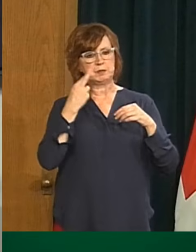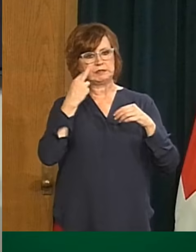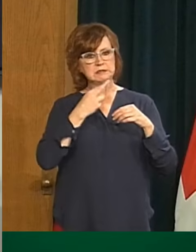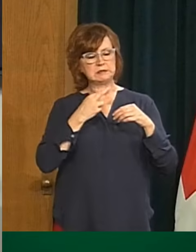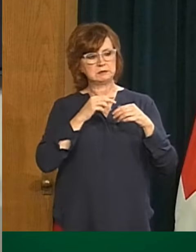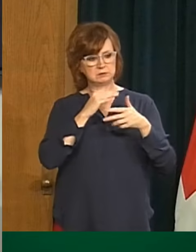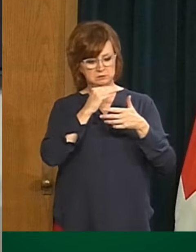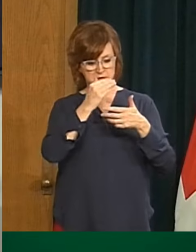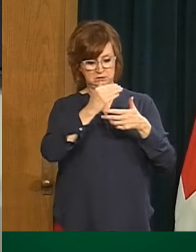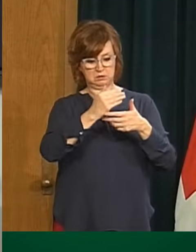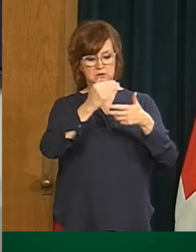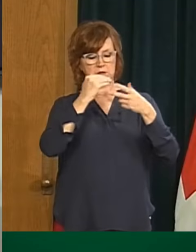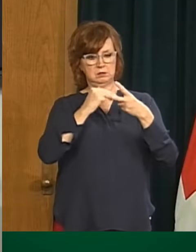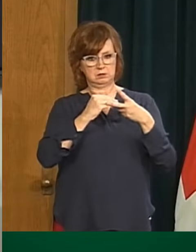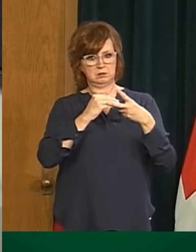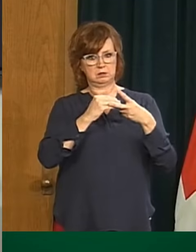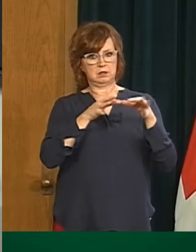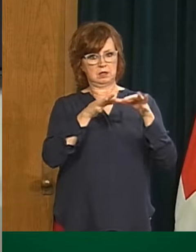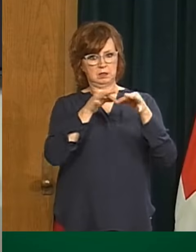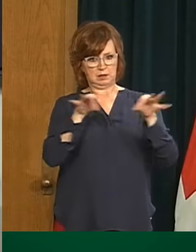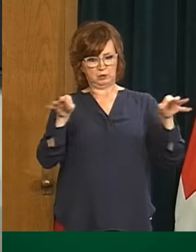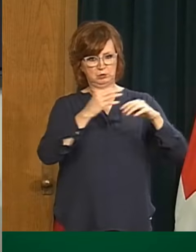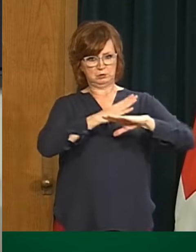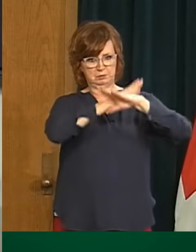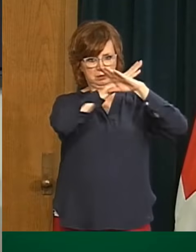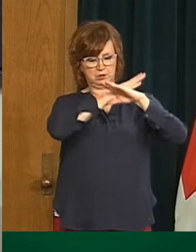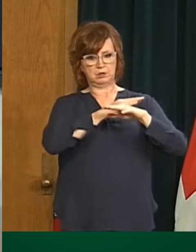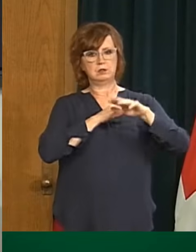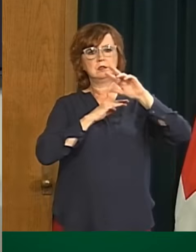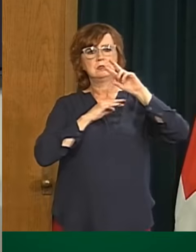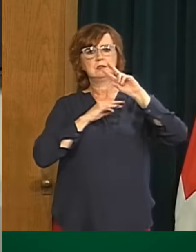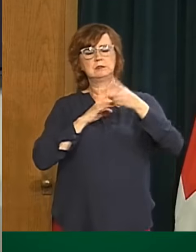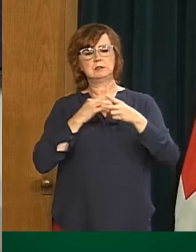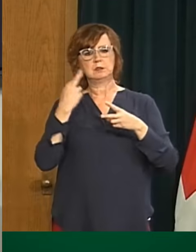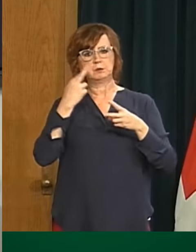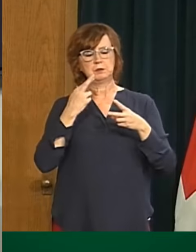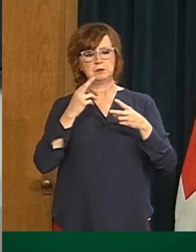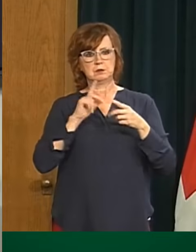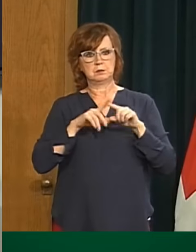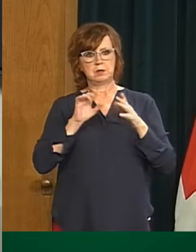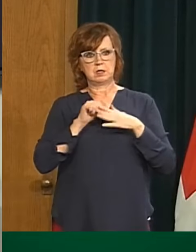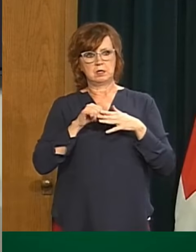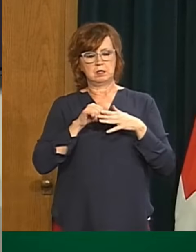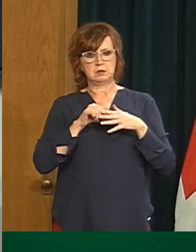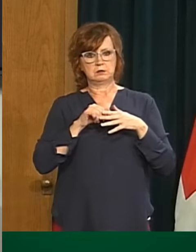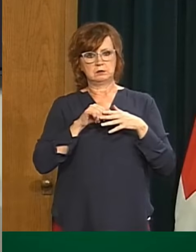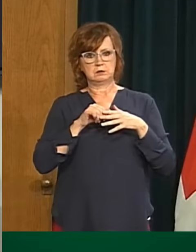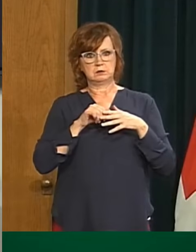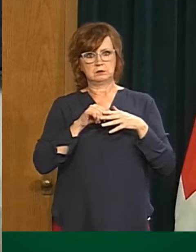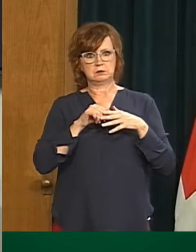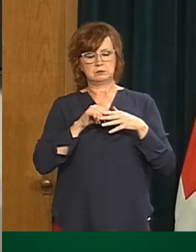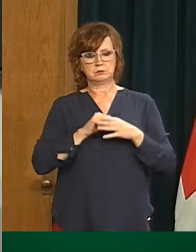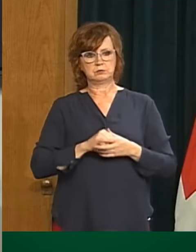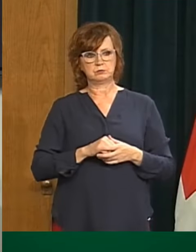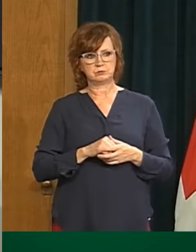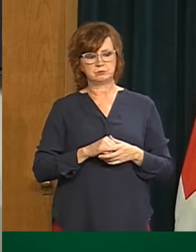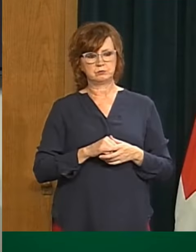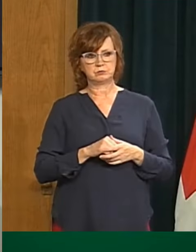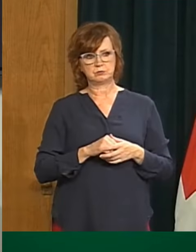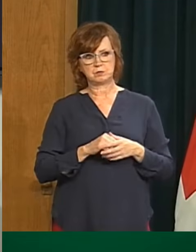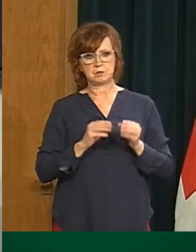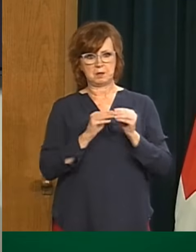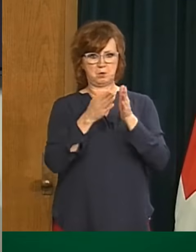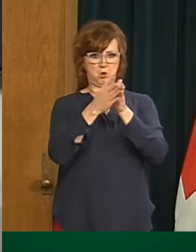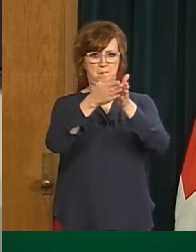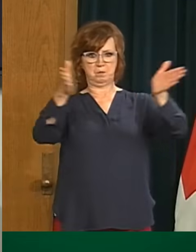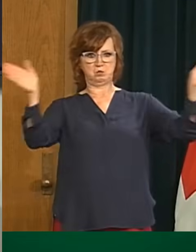door is it's sort of I would say not a shotgun approach, but it's a broader approach for assessing not